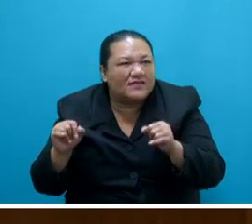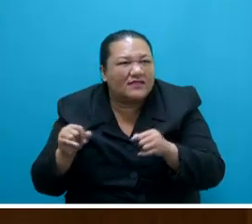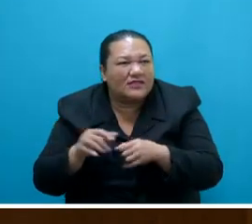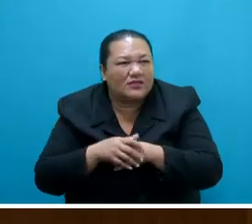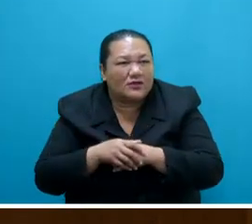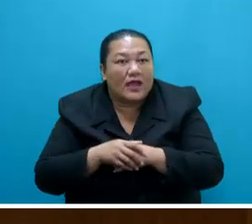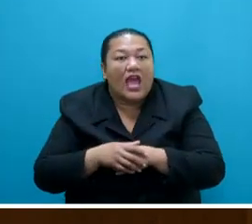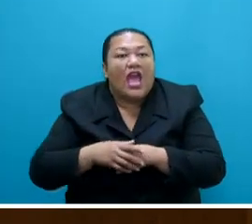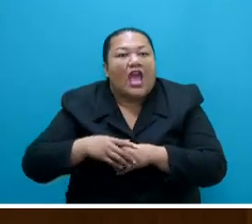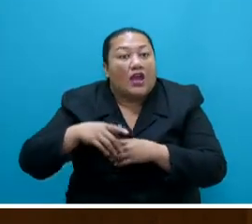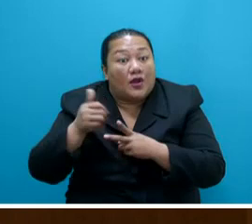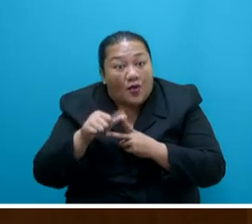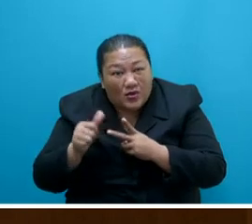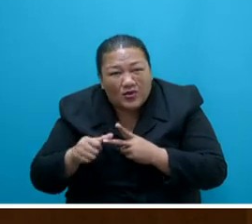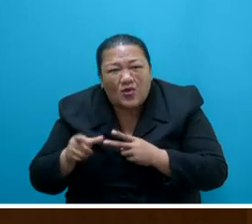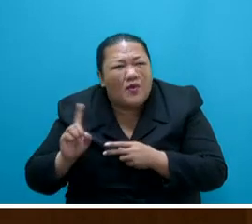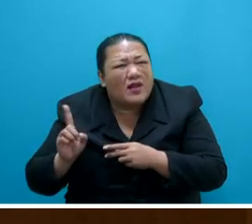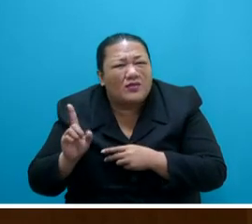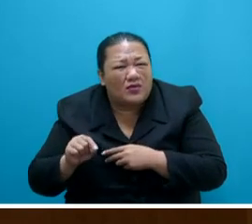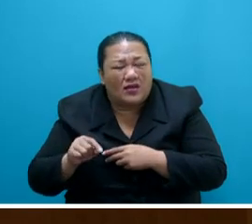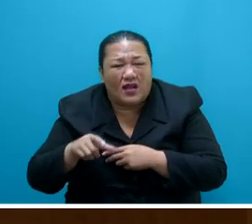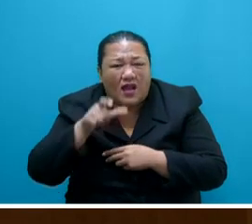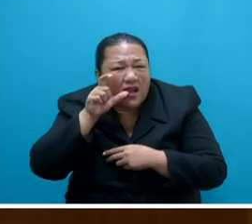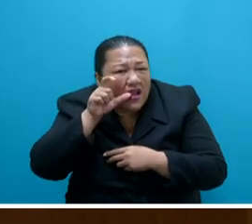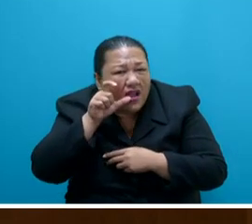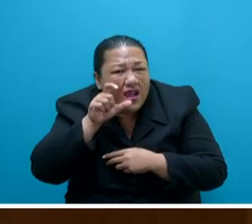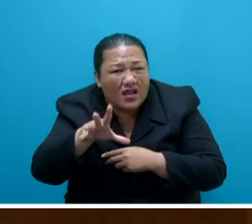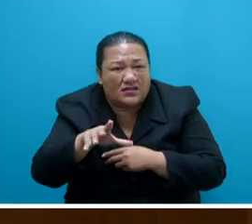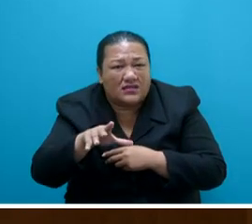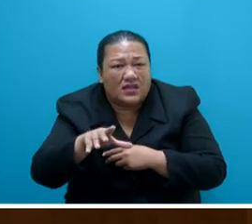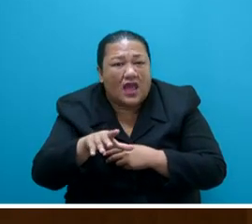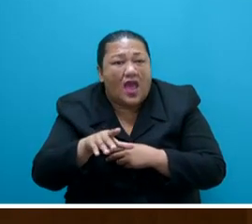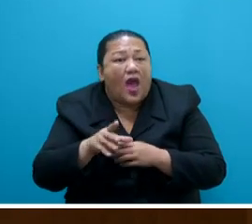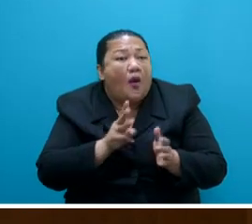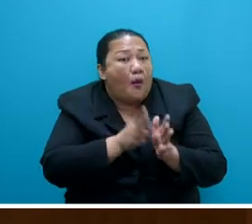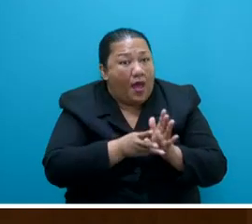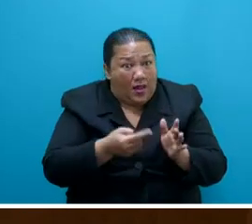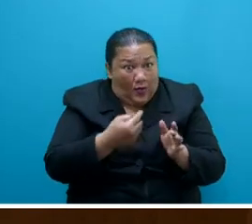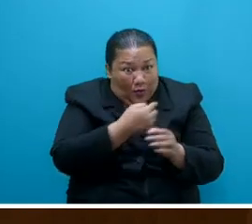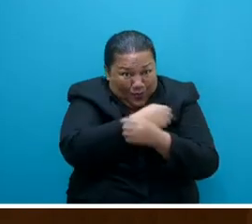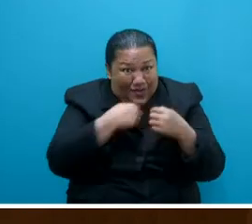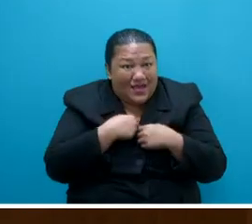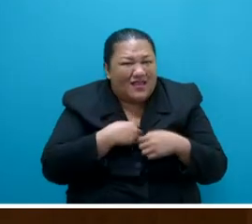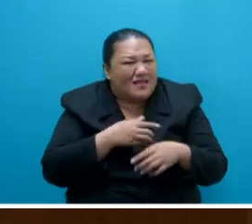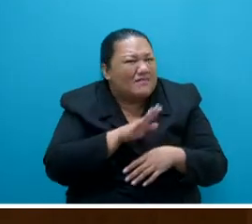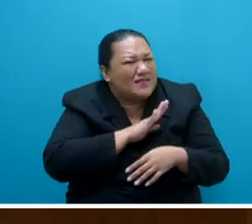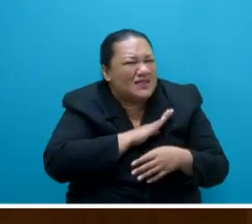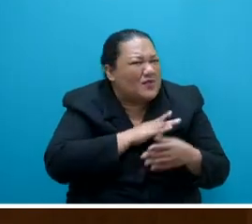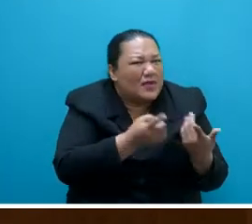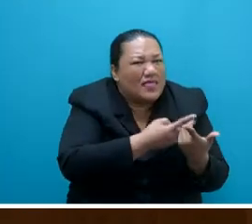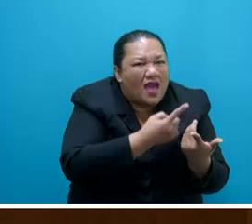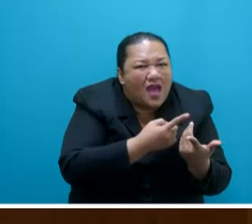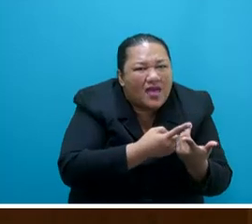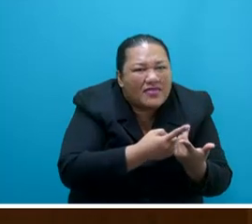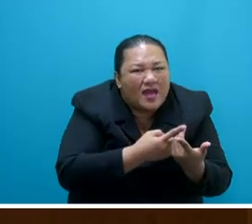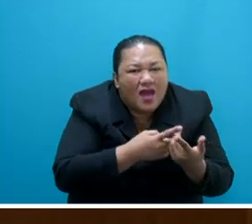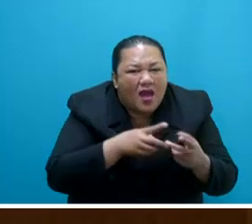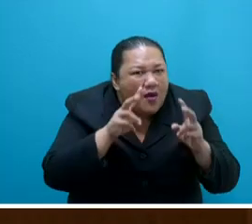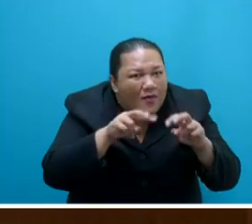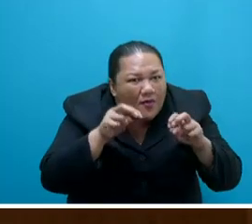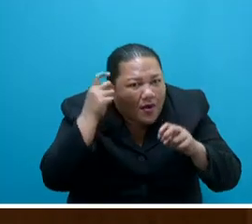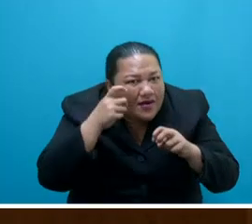and curse our children. We speak to the promise of our future, while they wallow in the